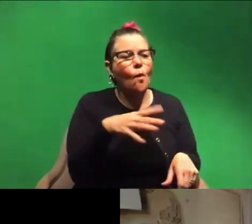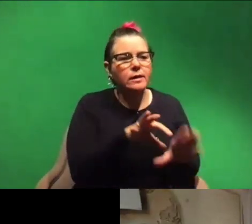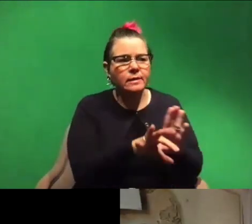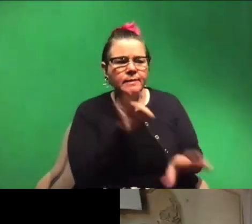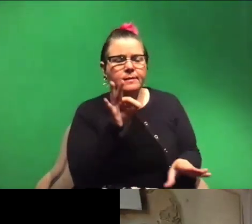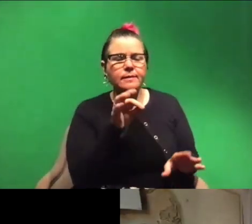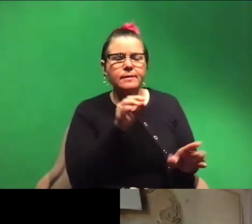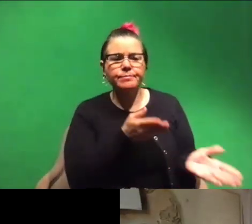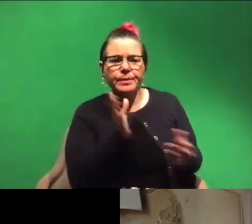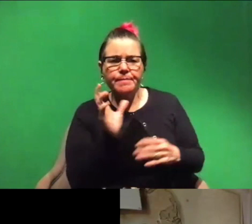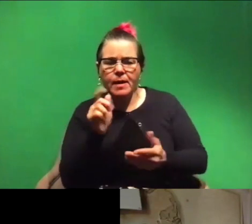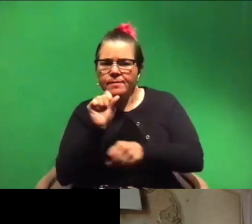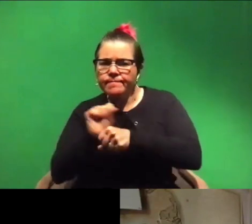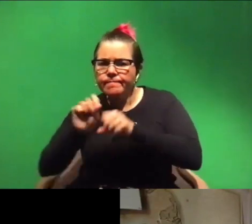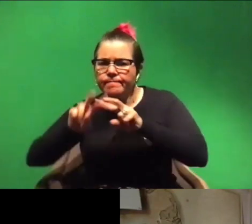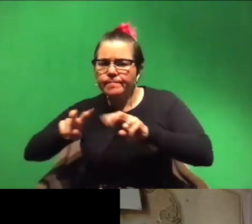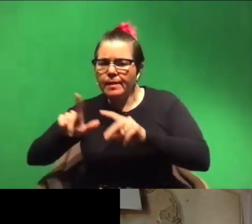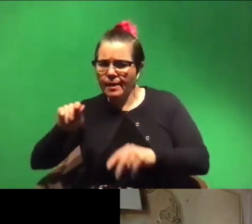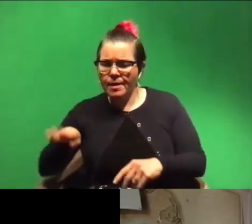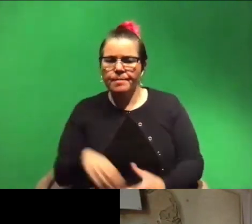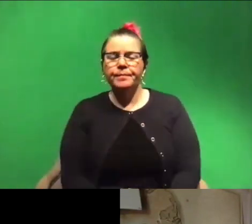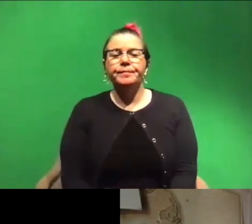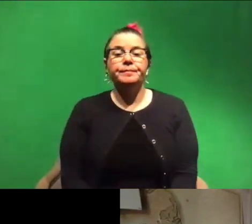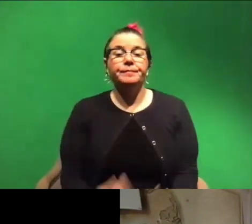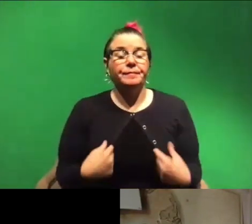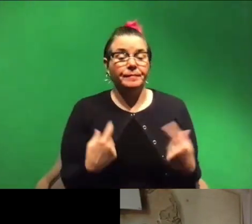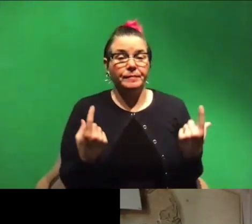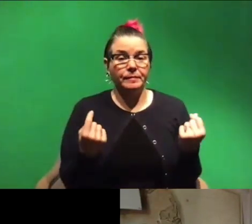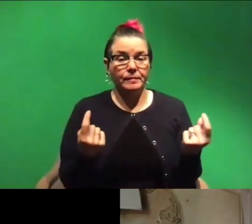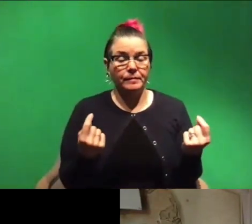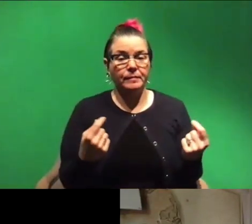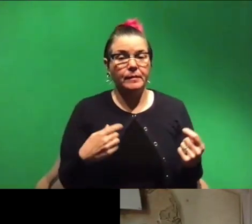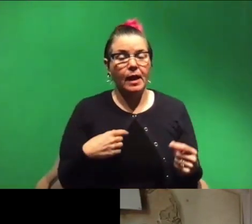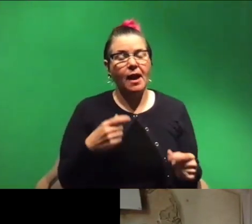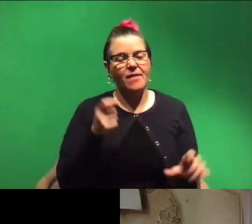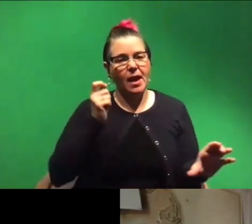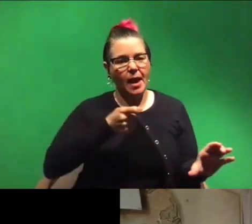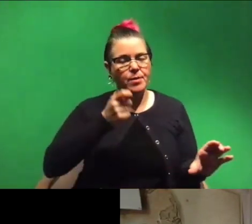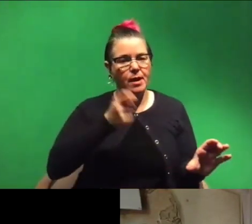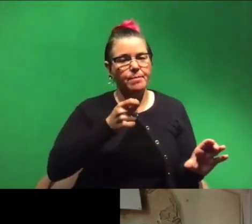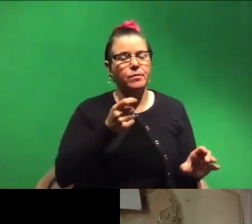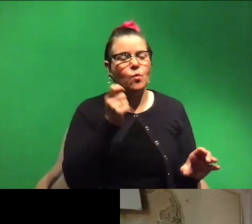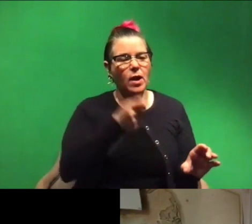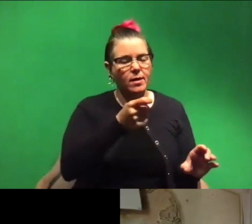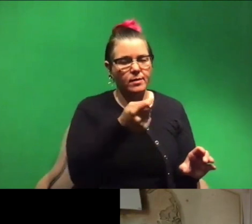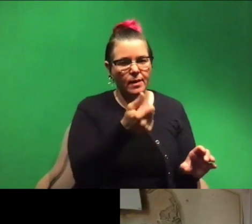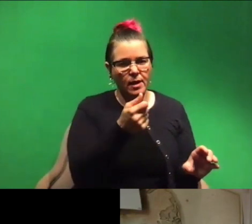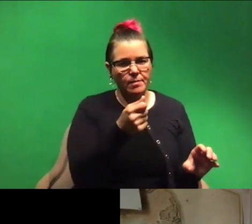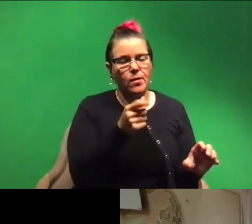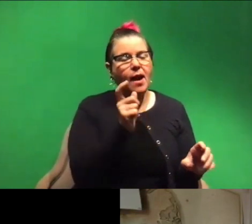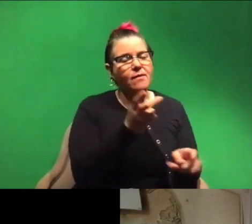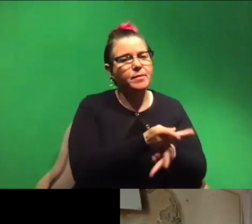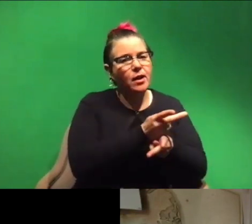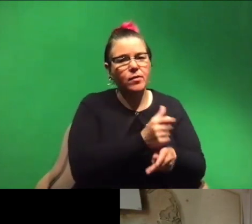so that I can do further work at it back in my lab, right? So I get my geology hammer and I whack a little bit off, but you've got to be careful not to